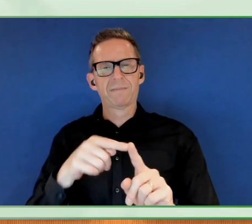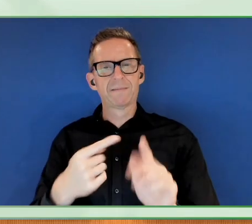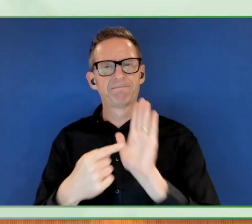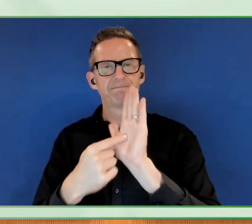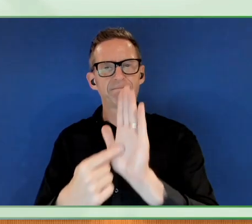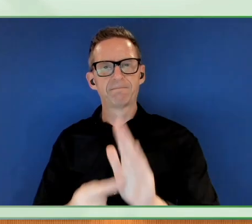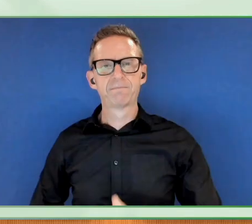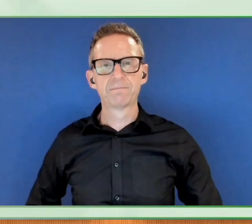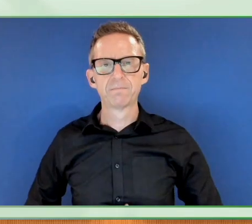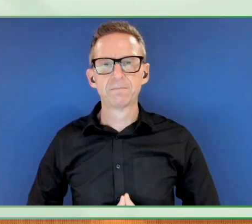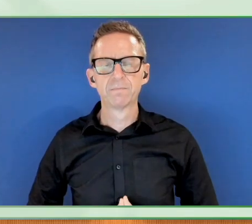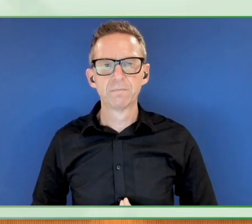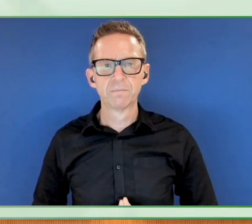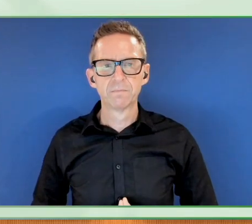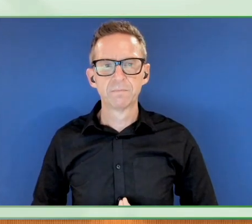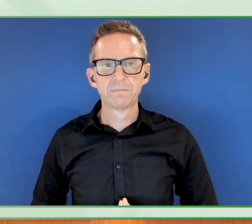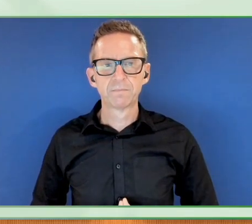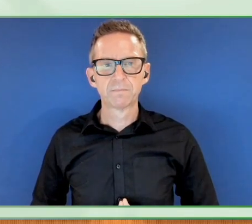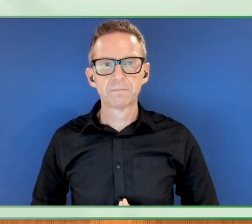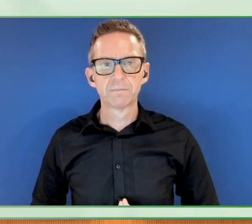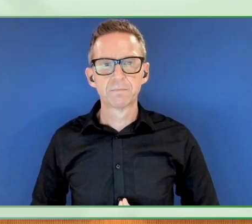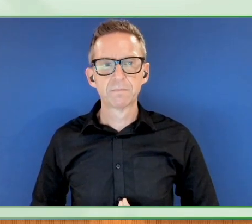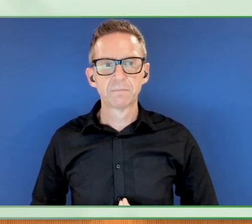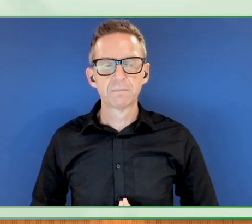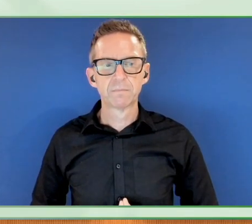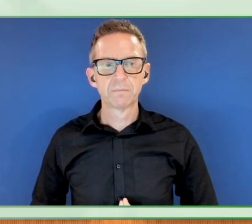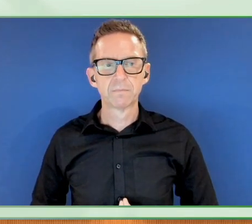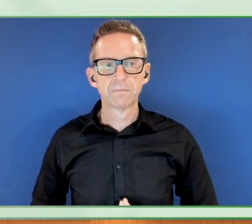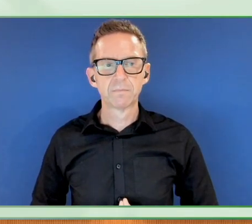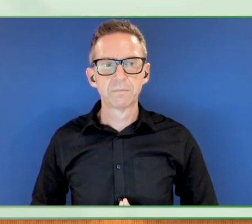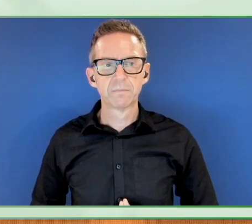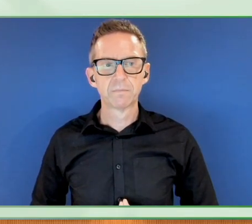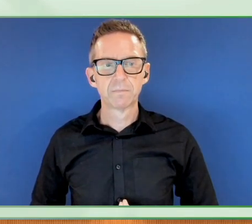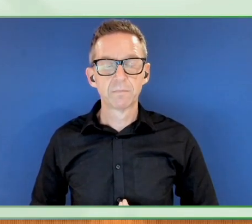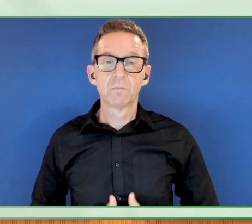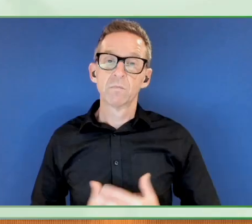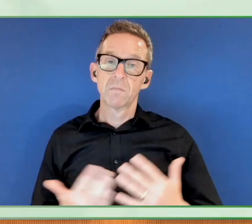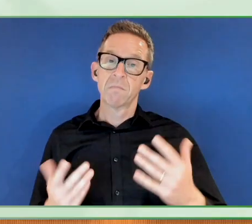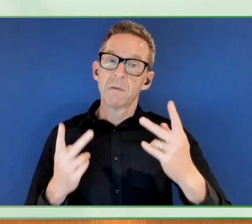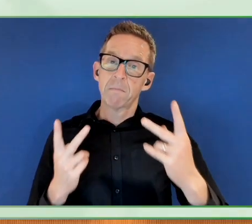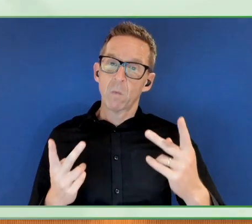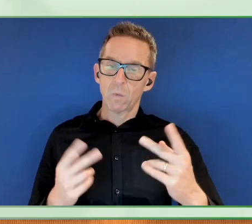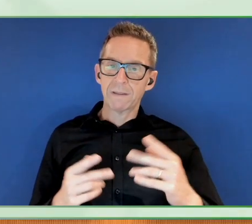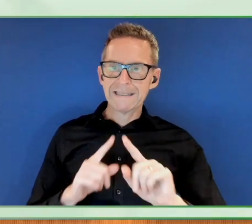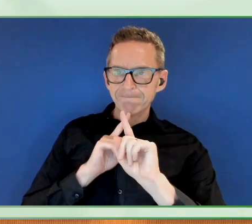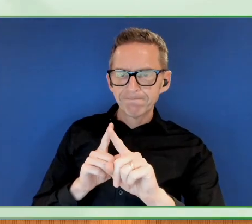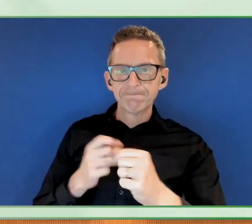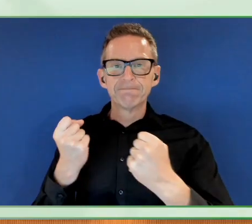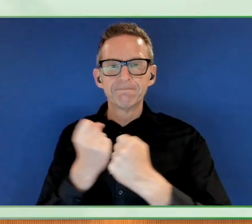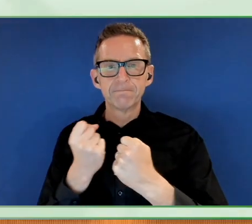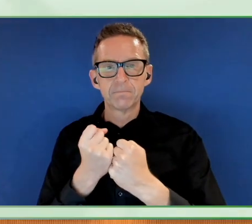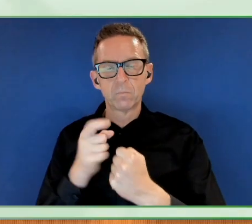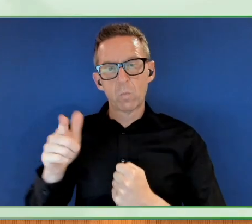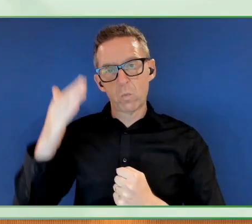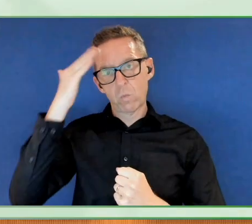And also it's important to give guidance on the fact that compliance today does not